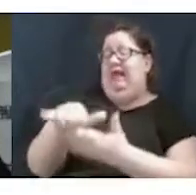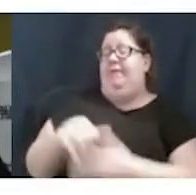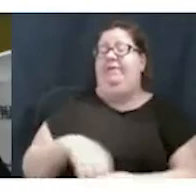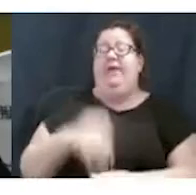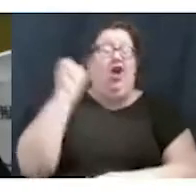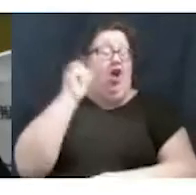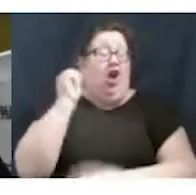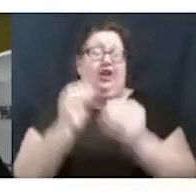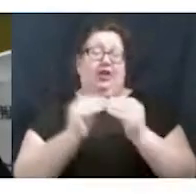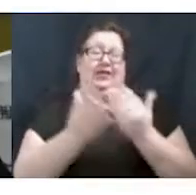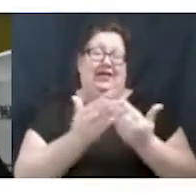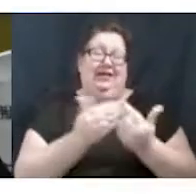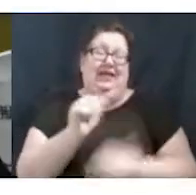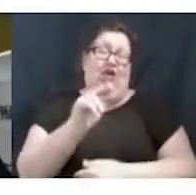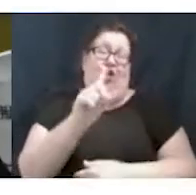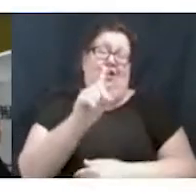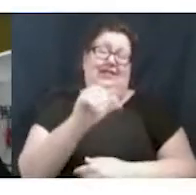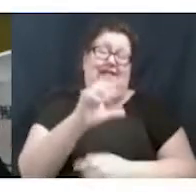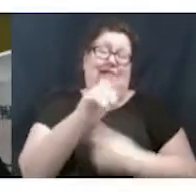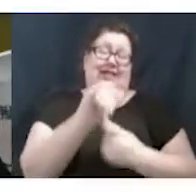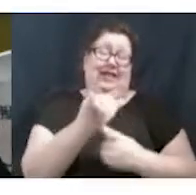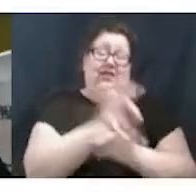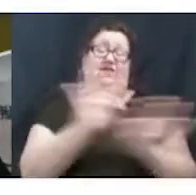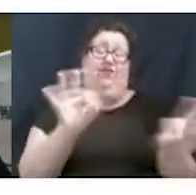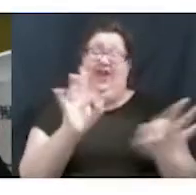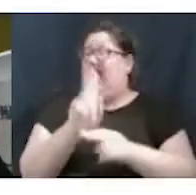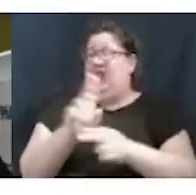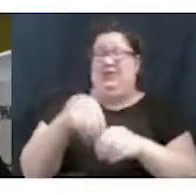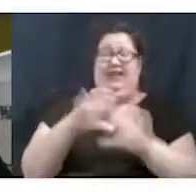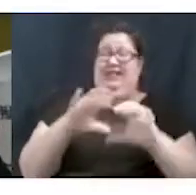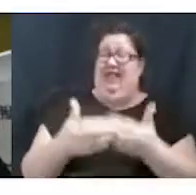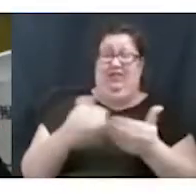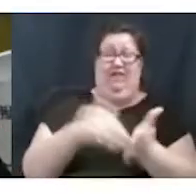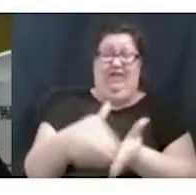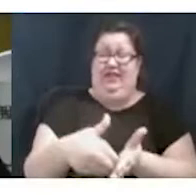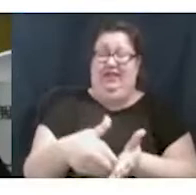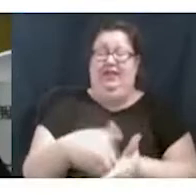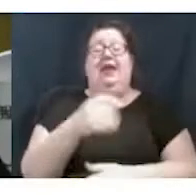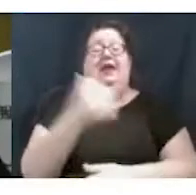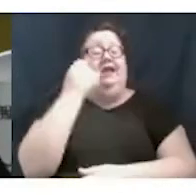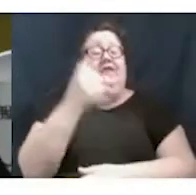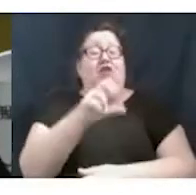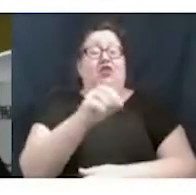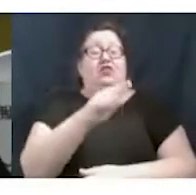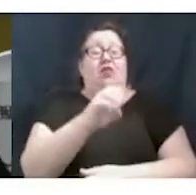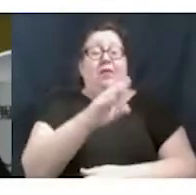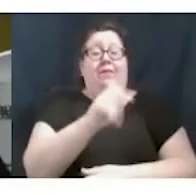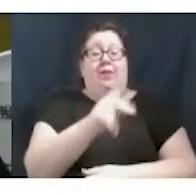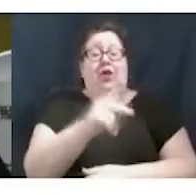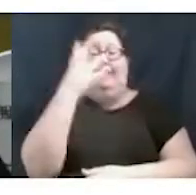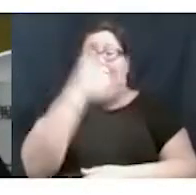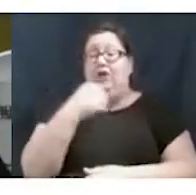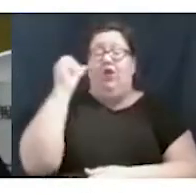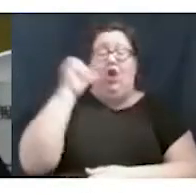easier, right? Audacity is free, and I use that in class even a lot. And then if they have a Chromebook, beautiful audio editor